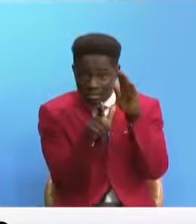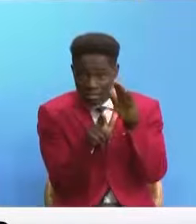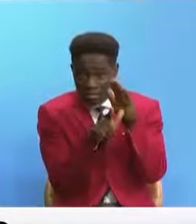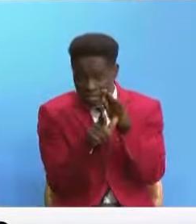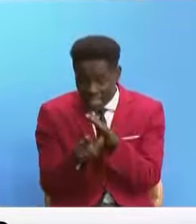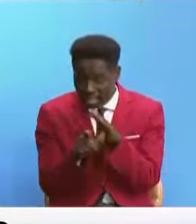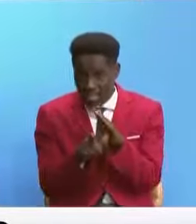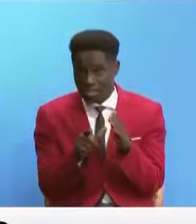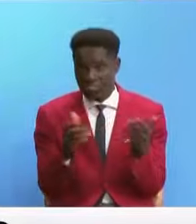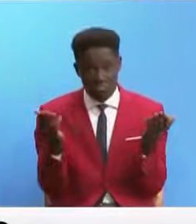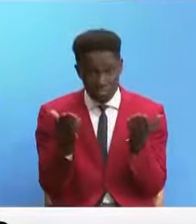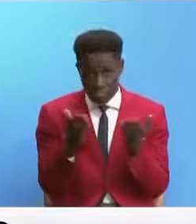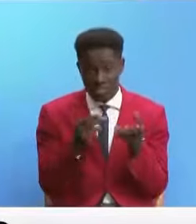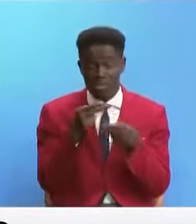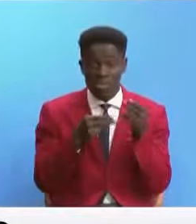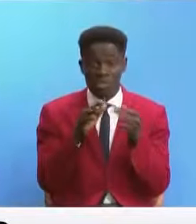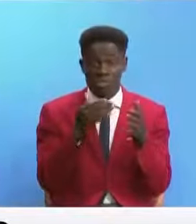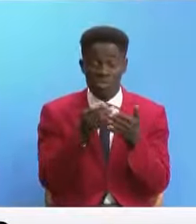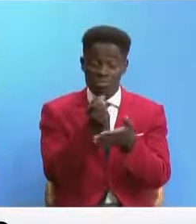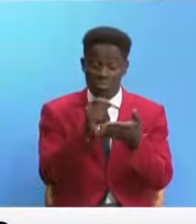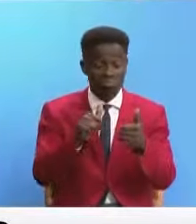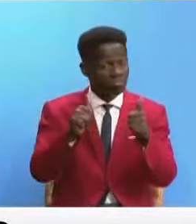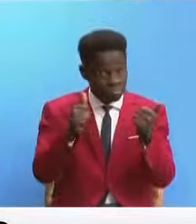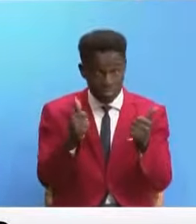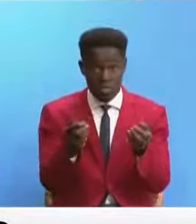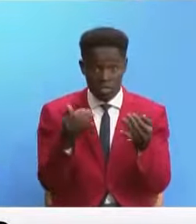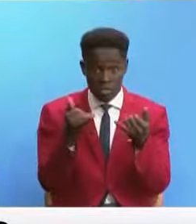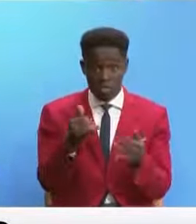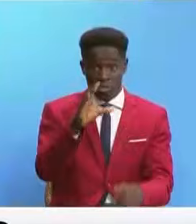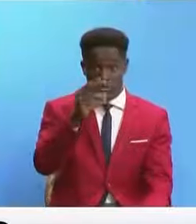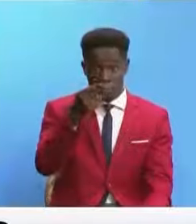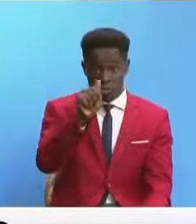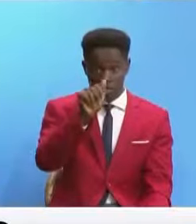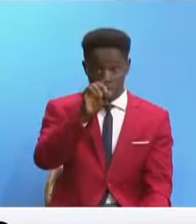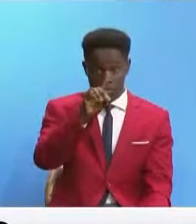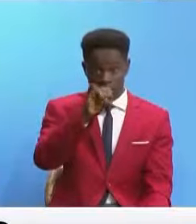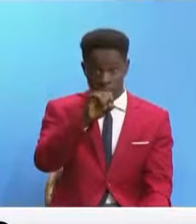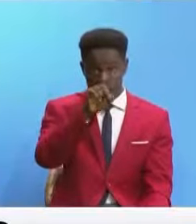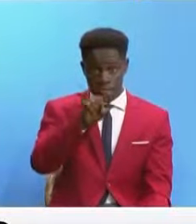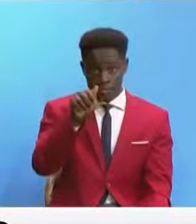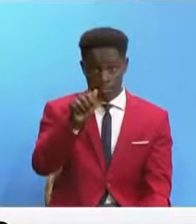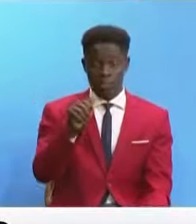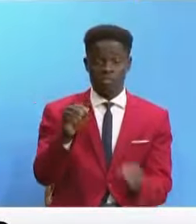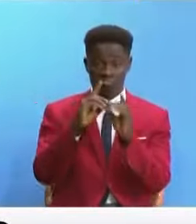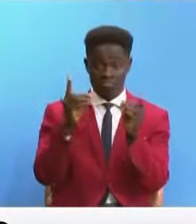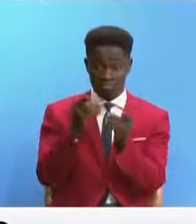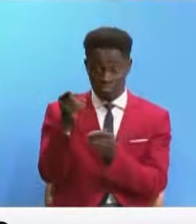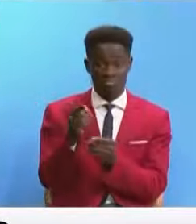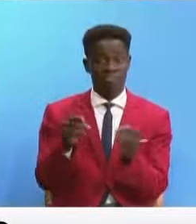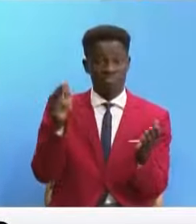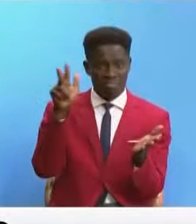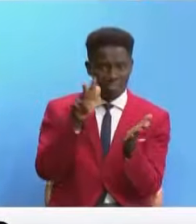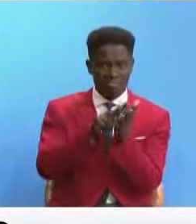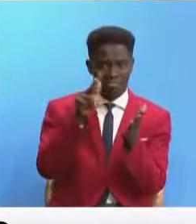incidents have been recorded. Chadiza District registered 730 candidates who are sitting for grade 9